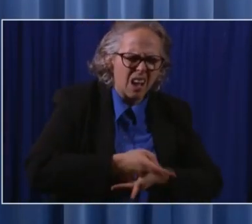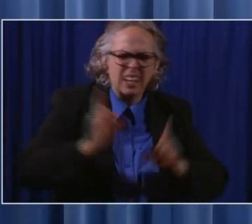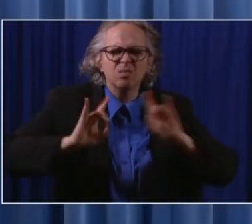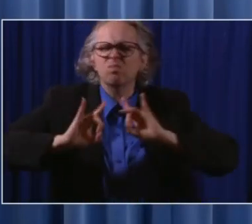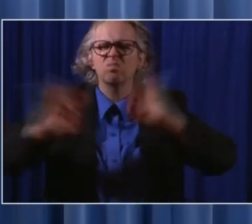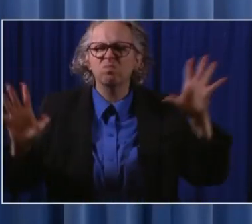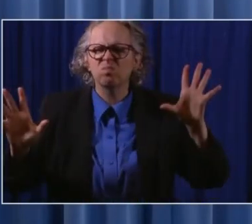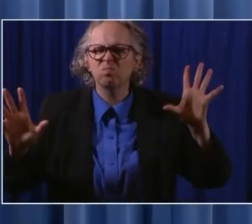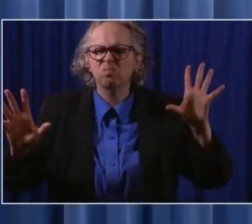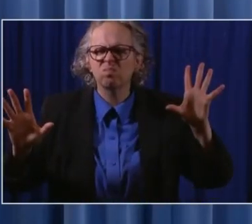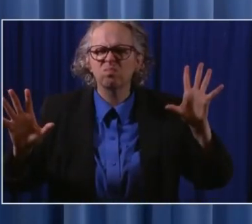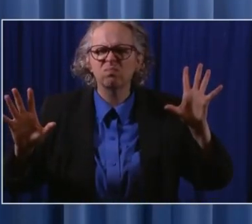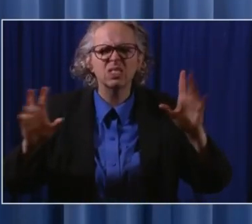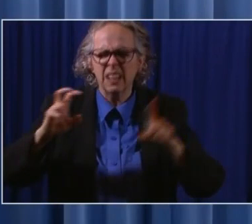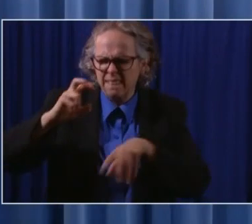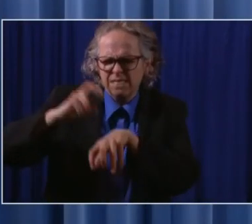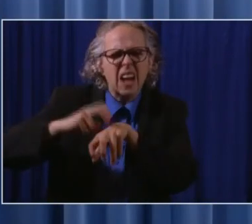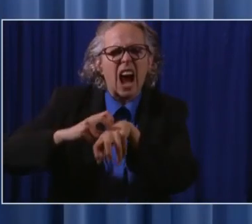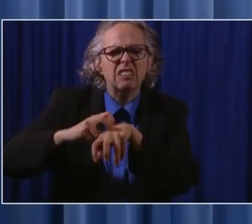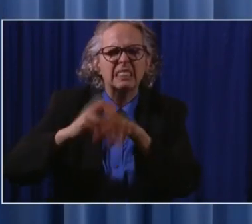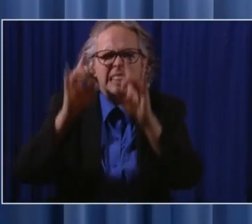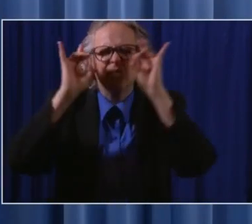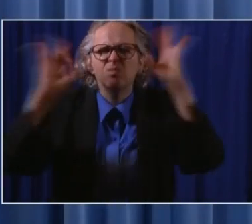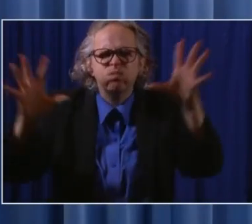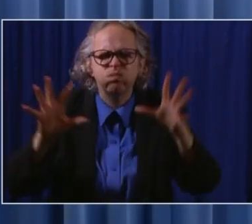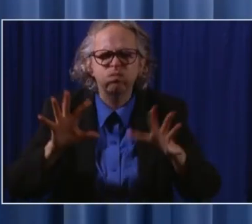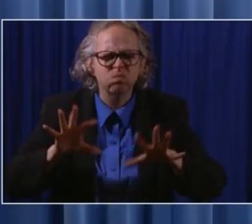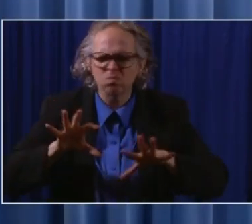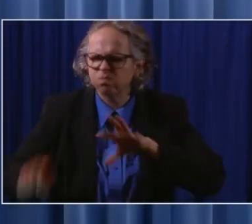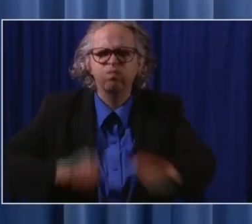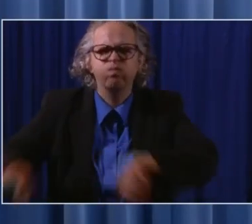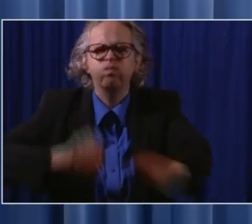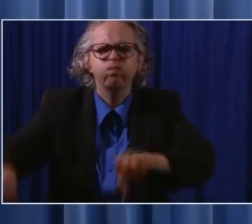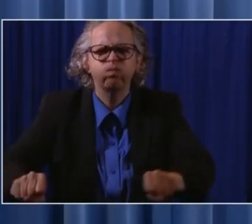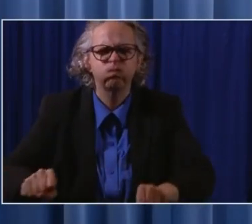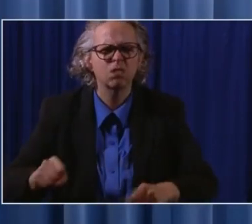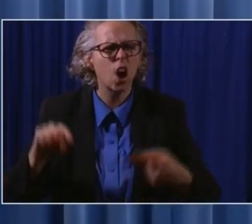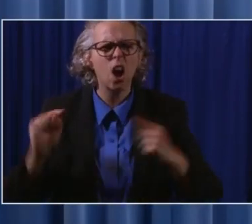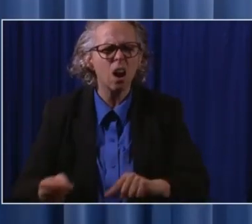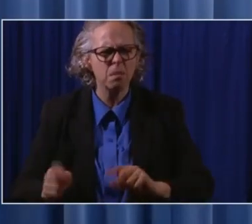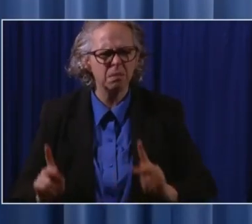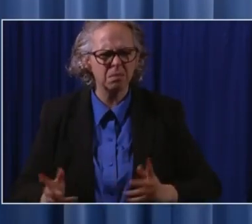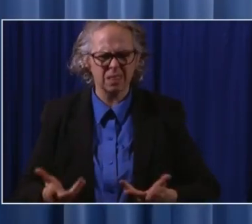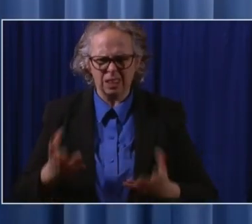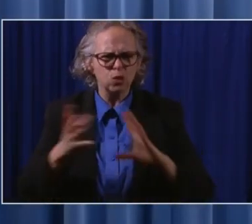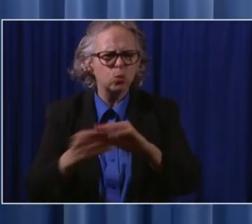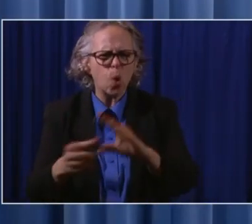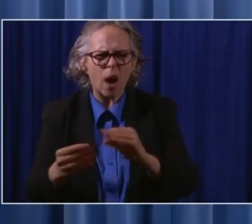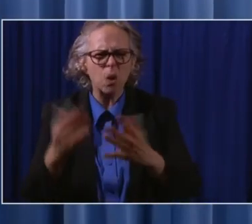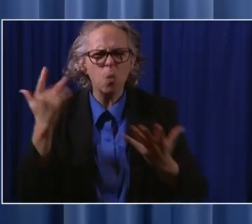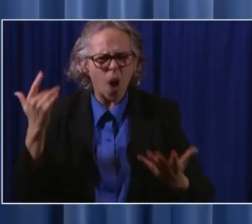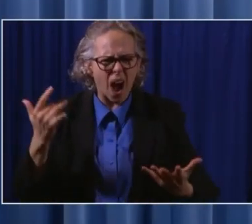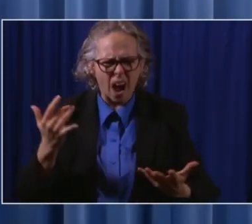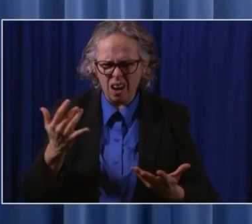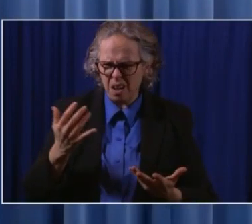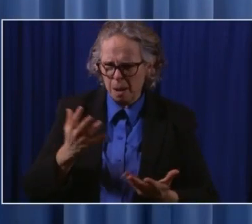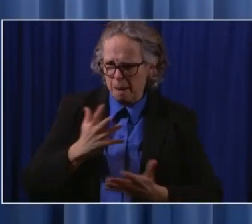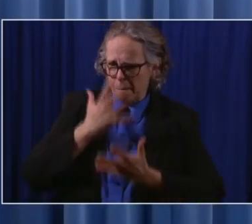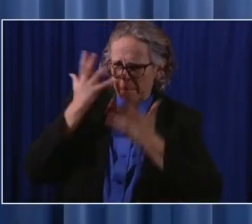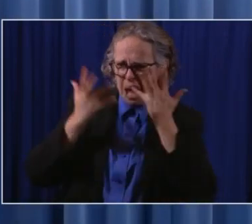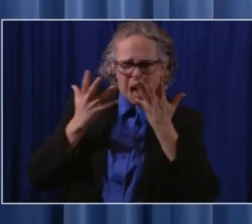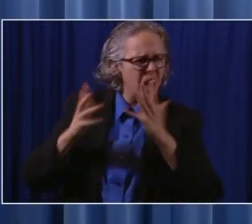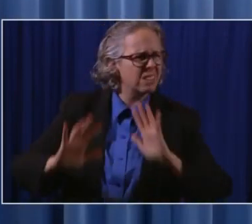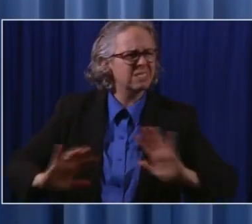We tell these stories not to embarrass anyone and not to really disclose the information, but rather